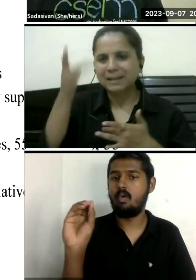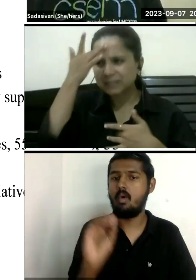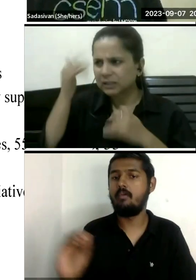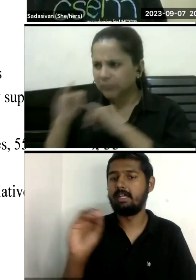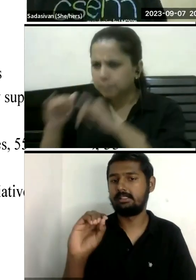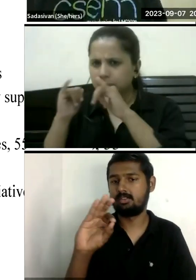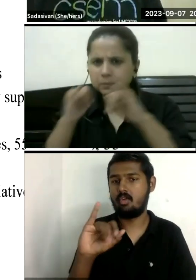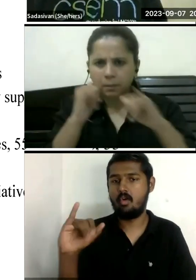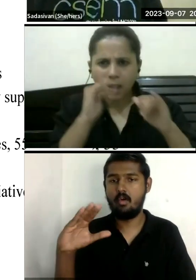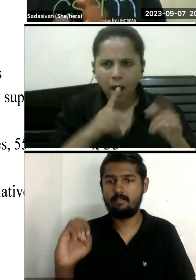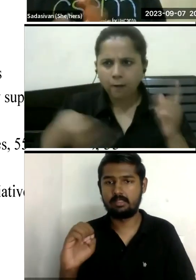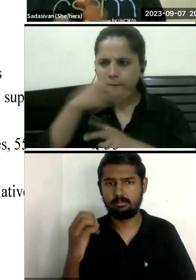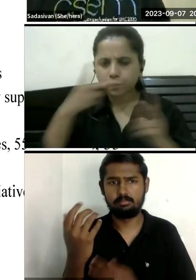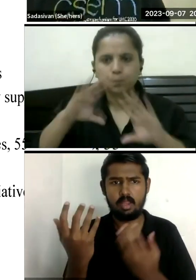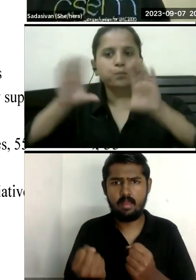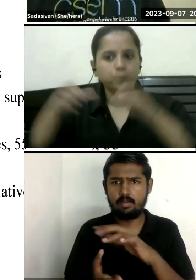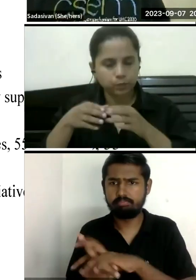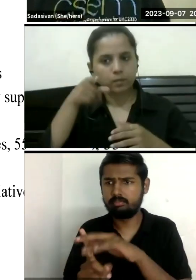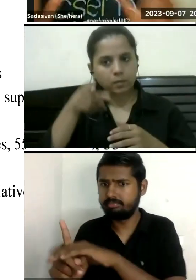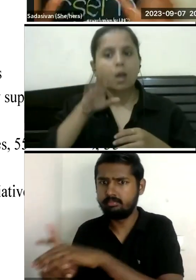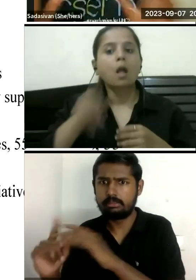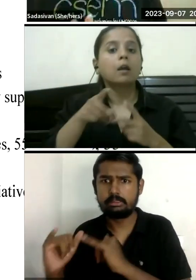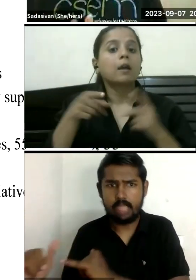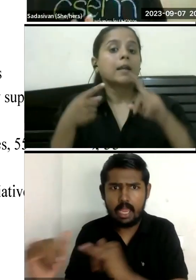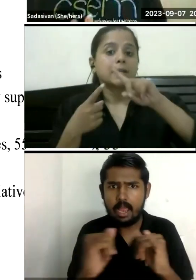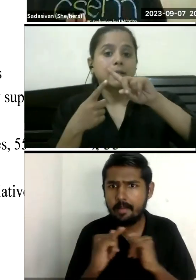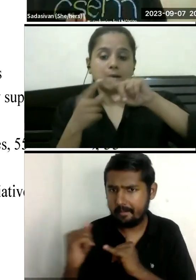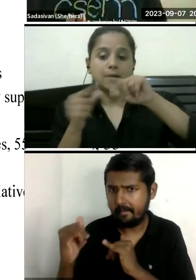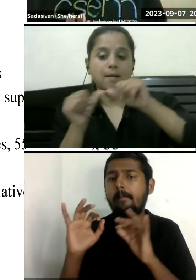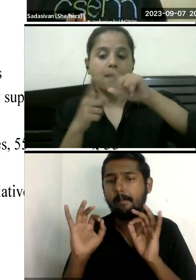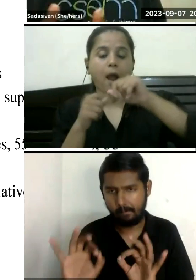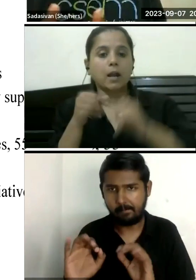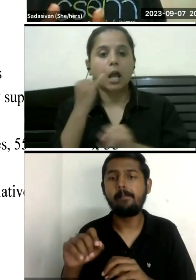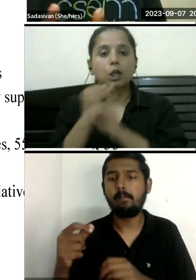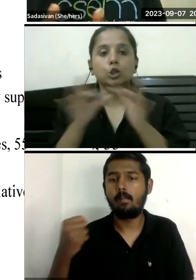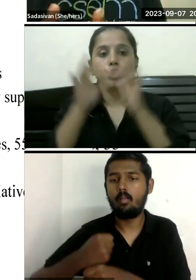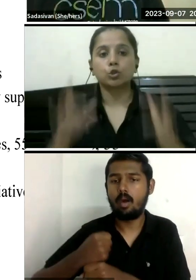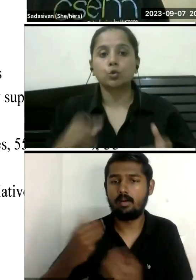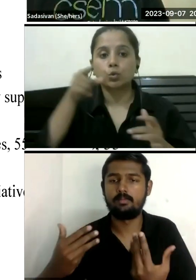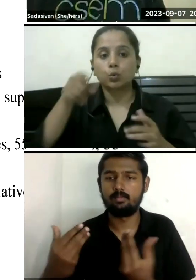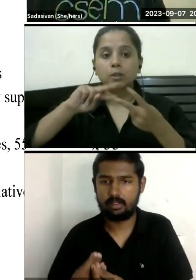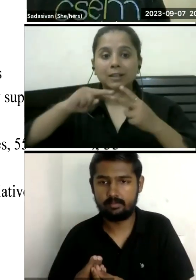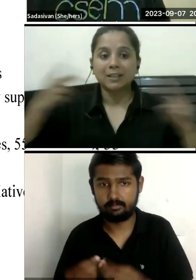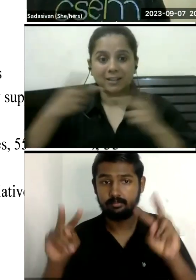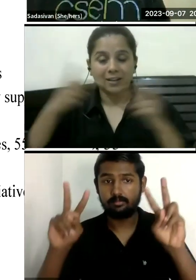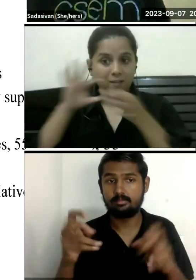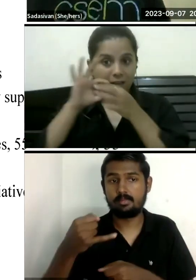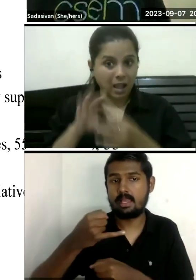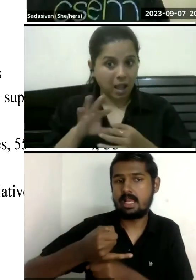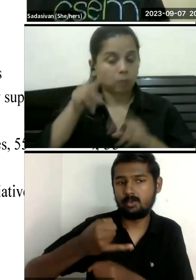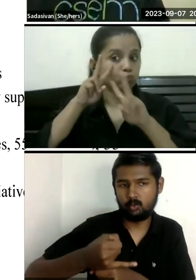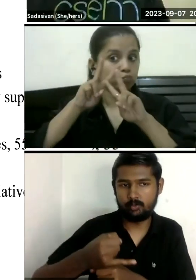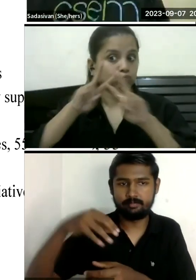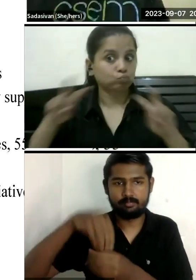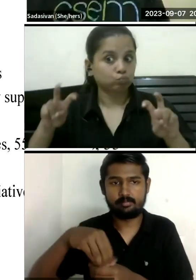Institute for Genetics and Society is also doing a great deal of research on mRNA towards